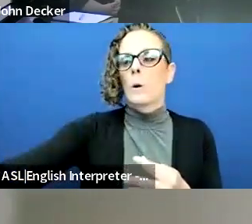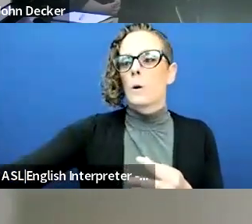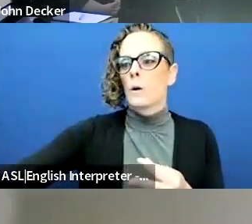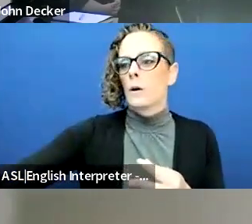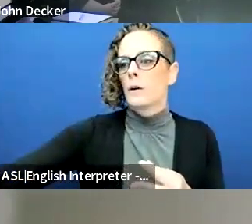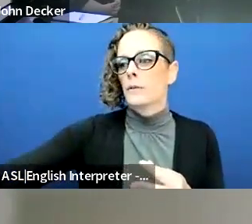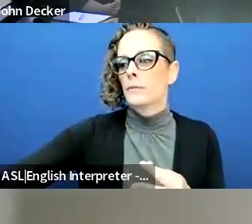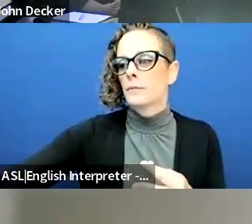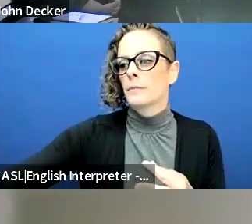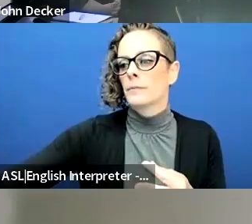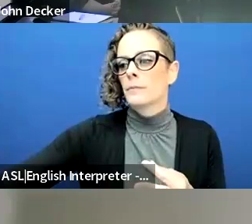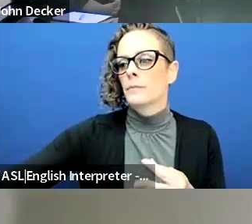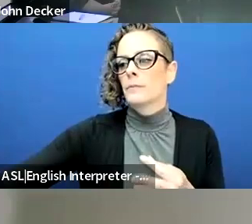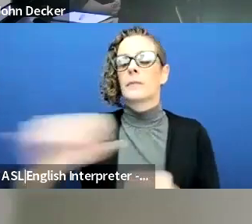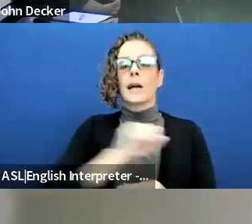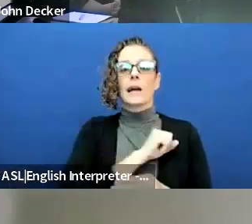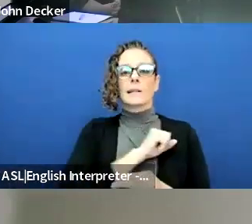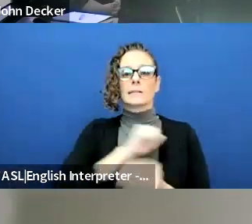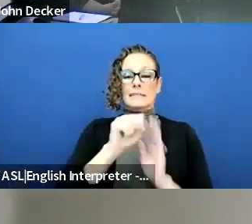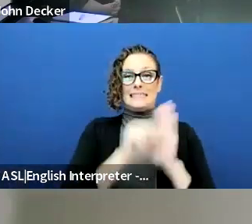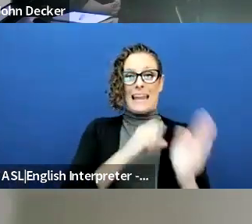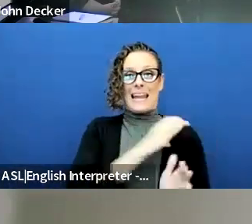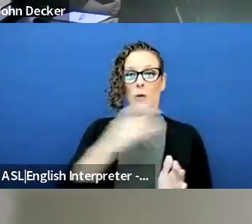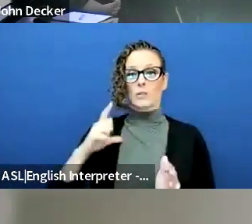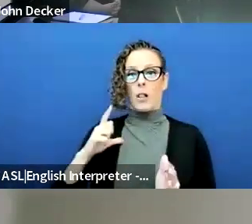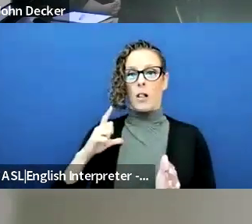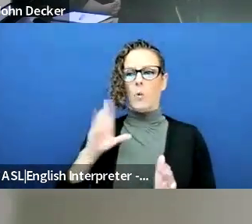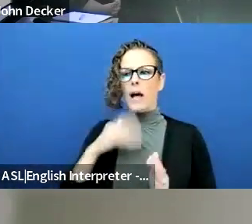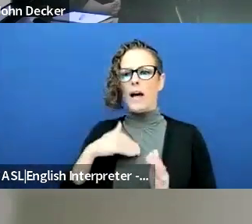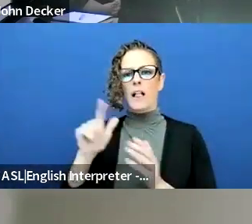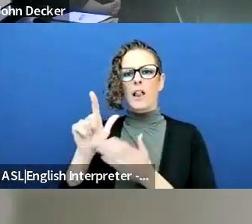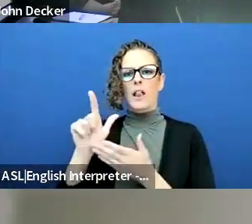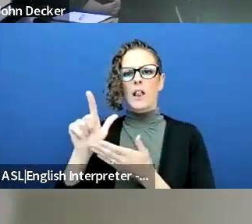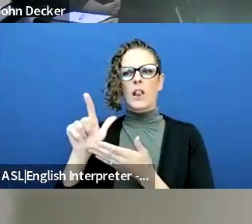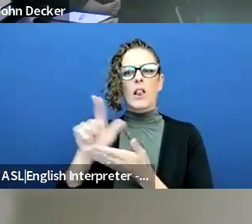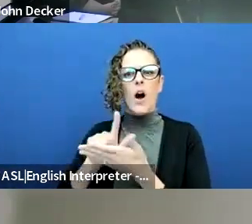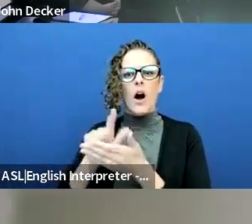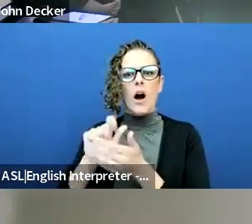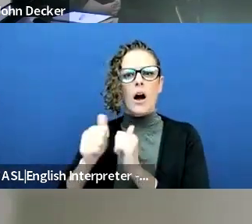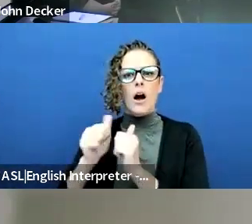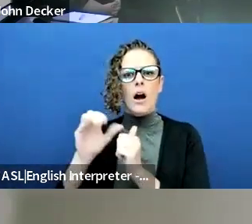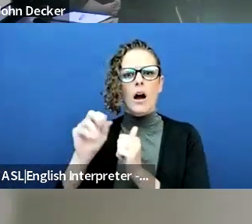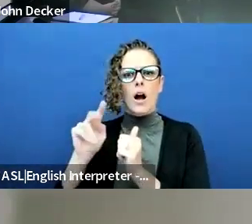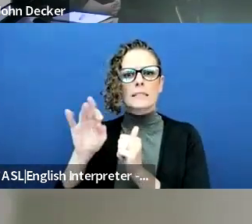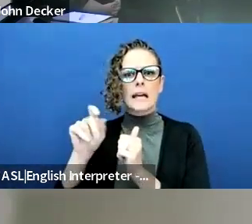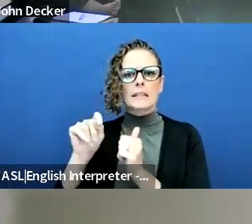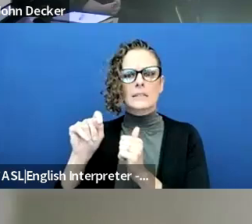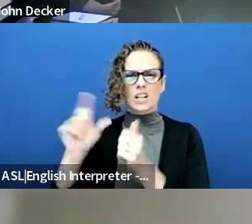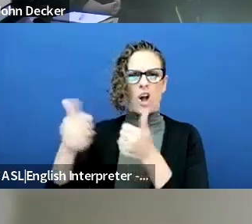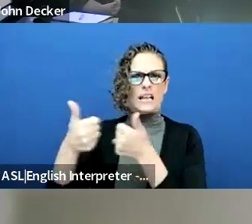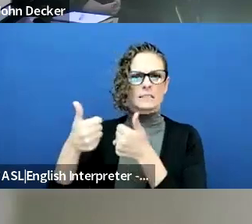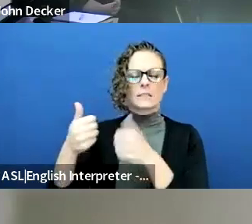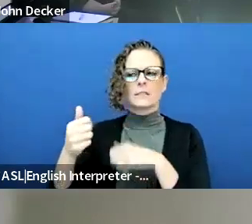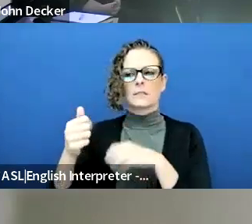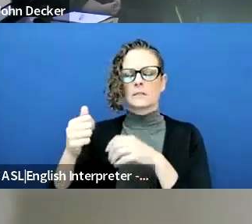has their, there should be a law contest going on right now. We're going to update you on AB 3291.